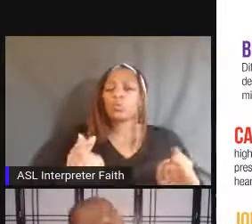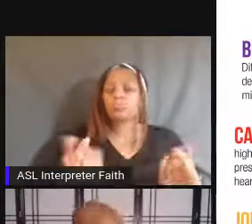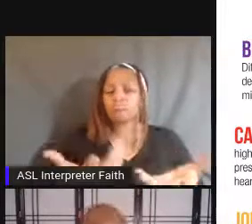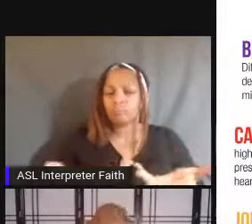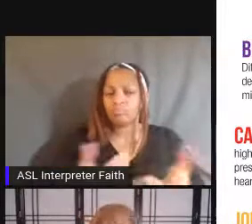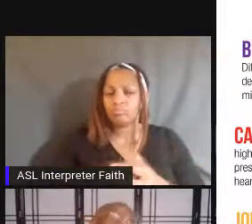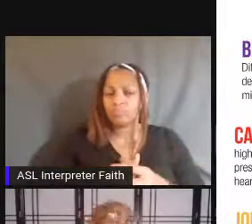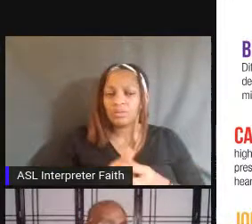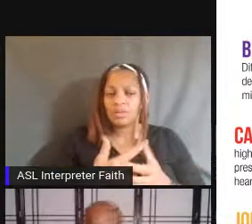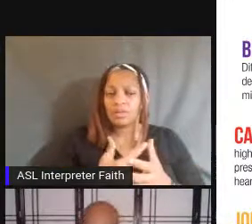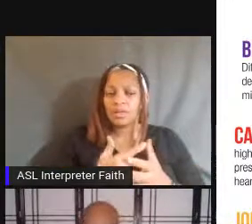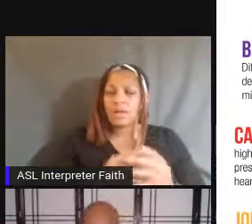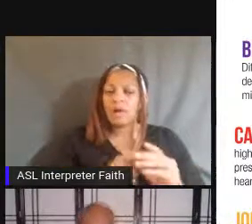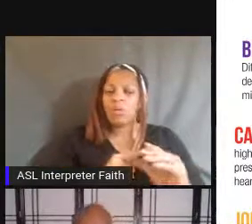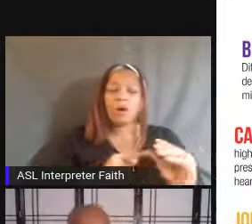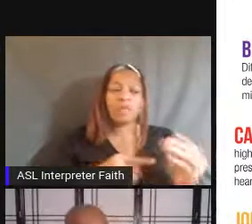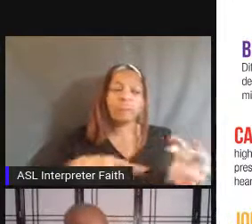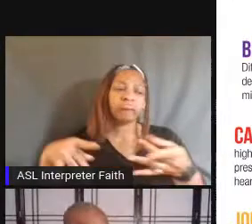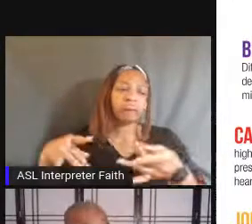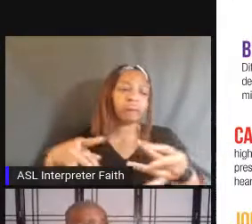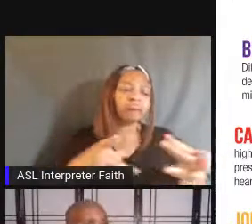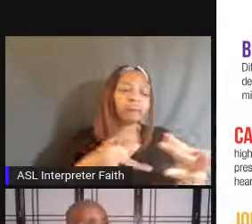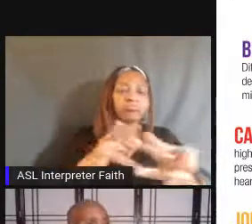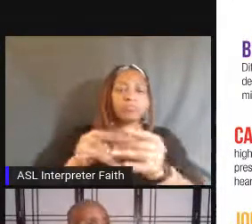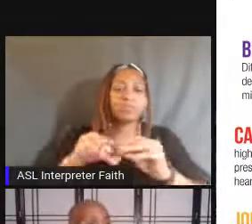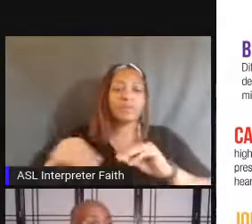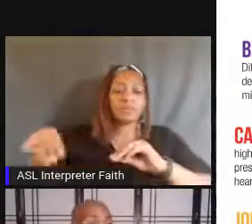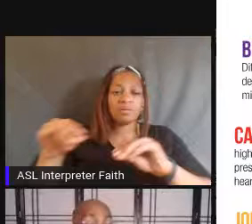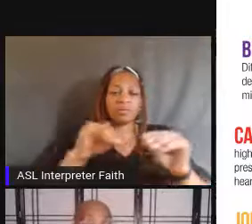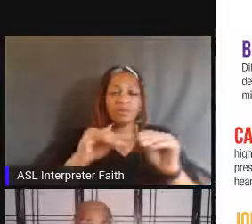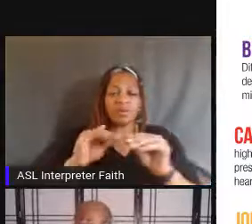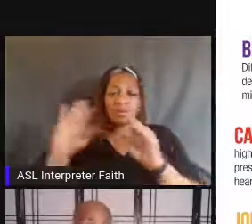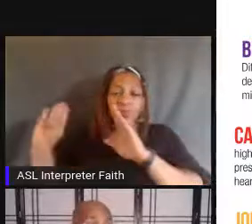want ease of motion. Then shift your attention. Now